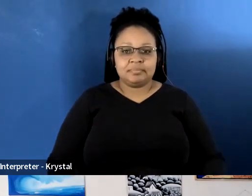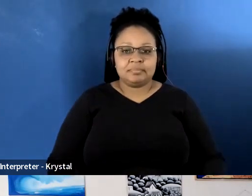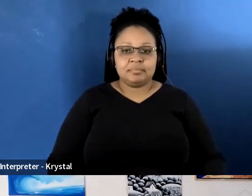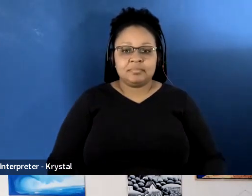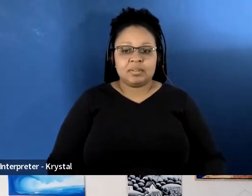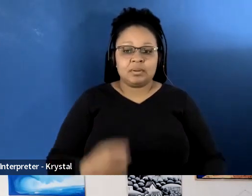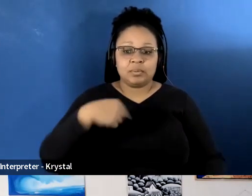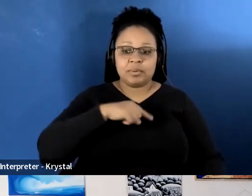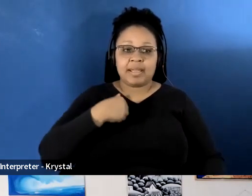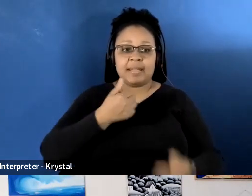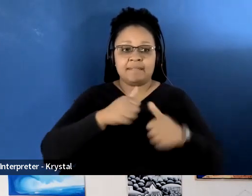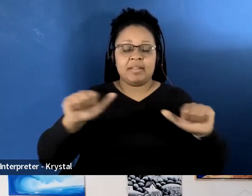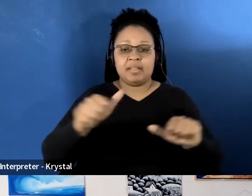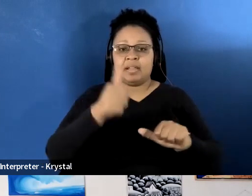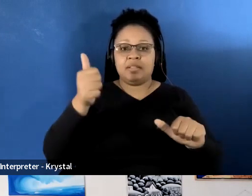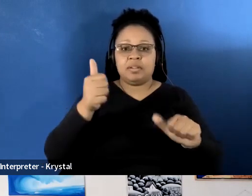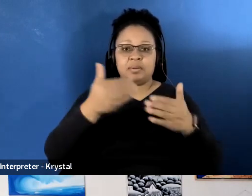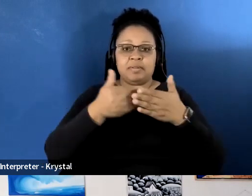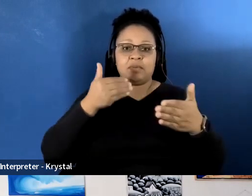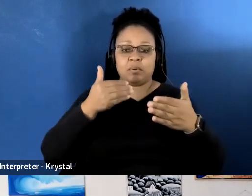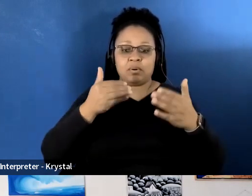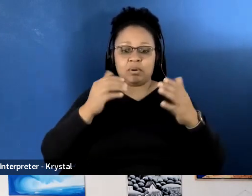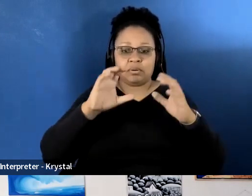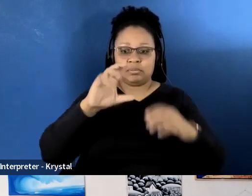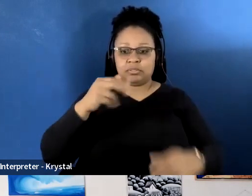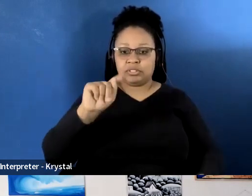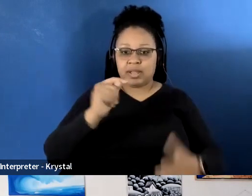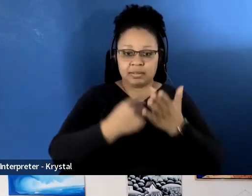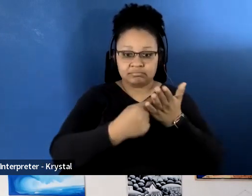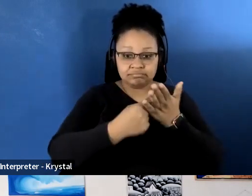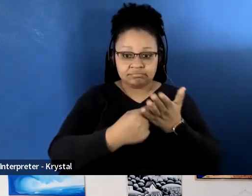So, do we have anybody else before we move to the chat?